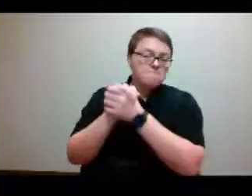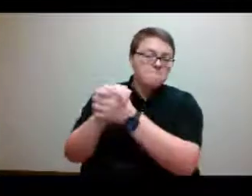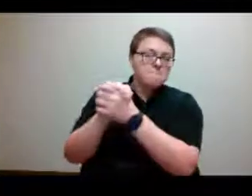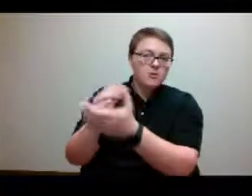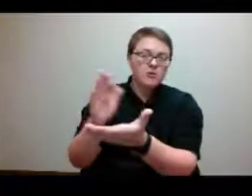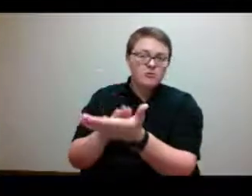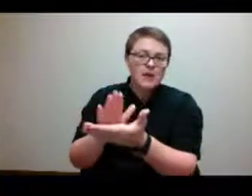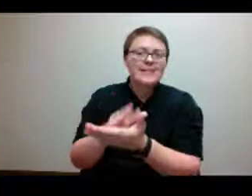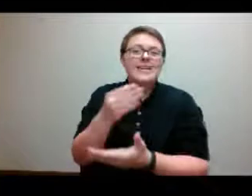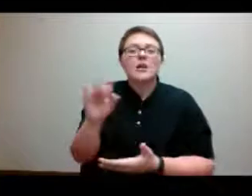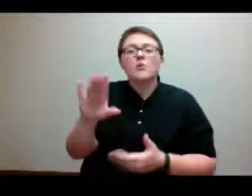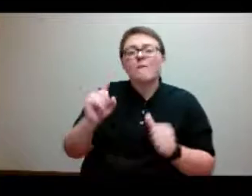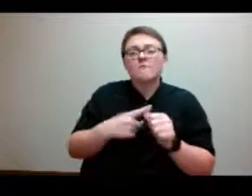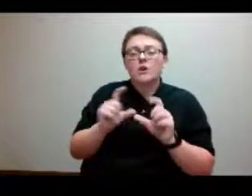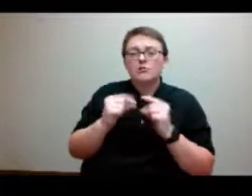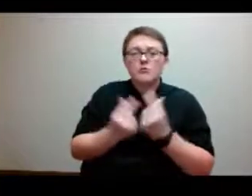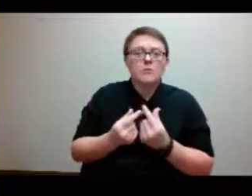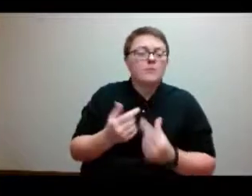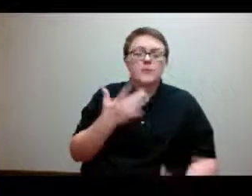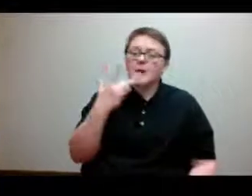luck.